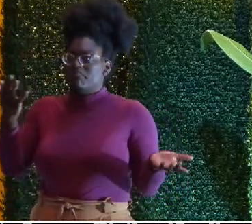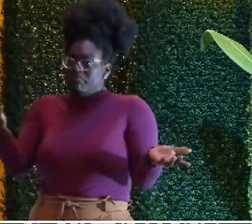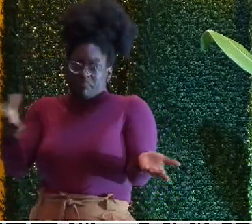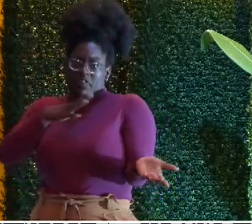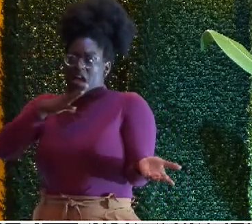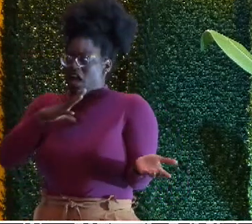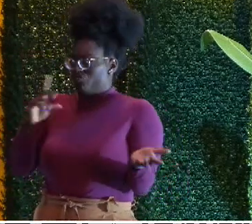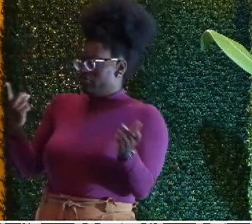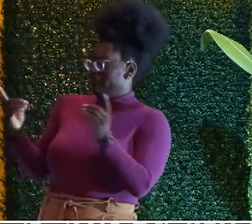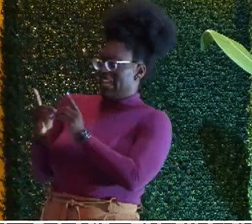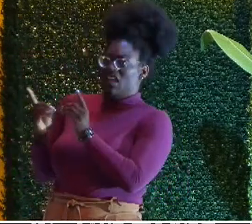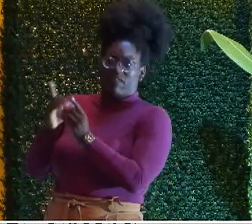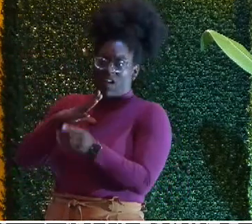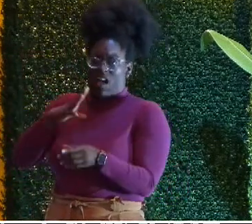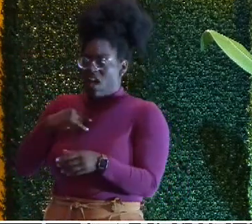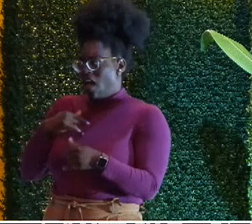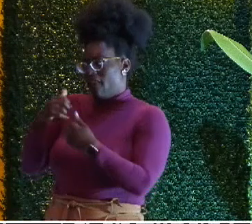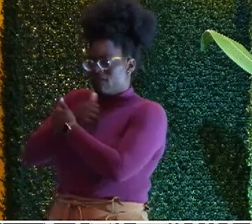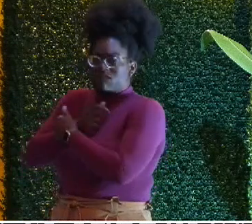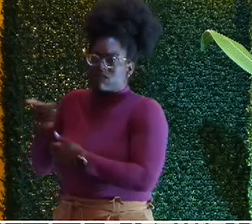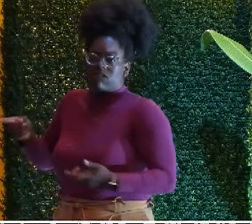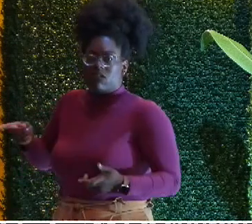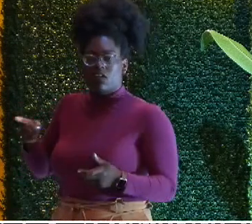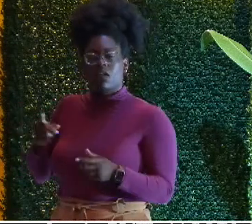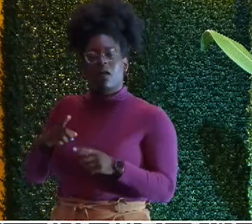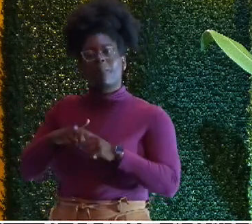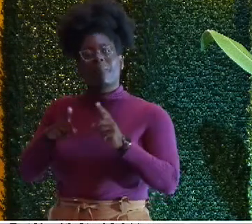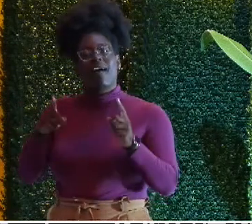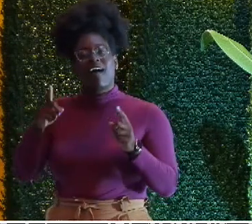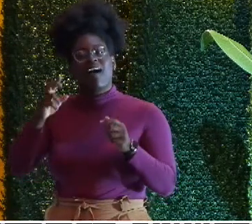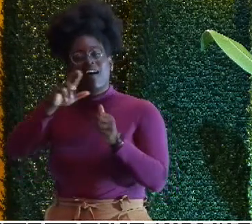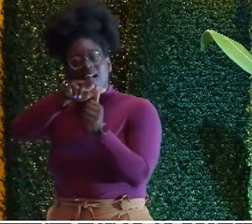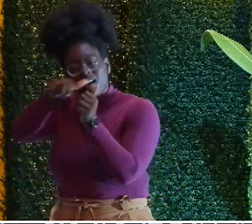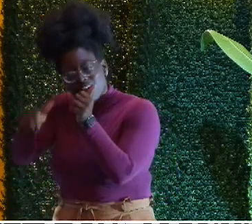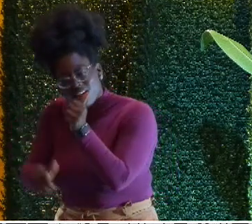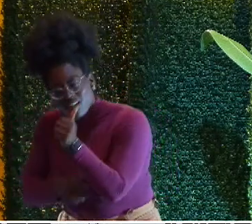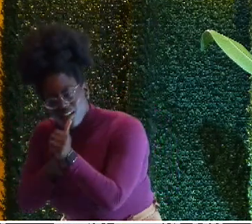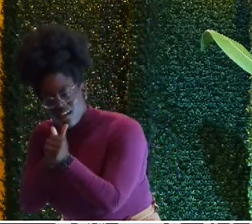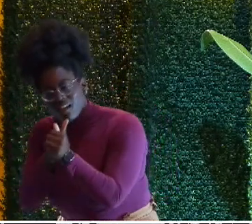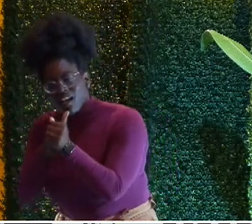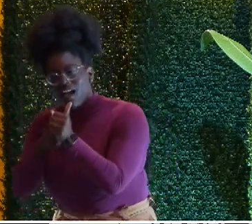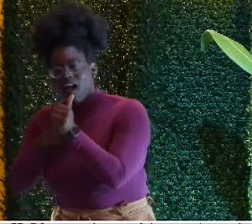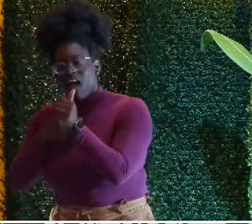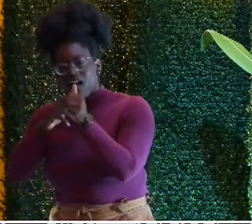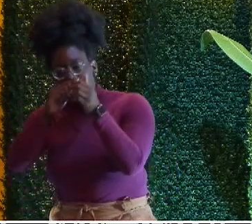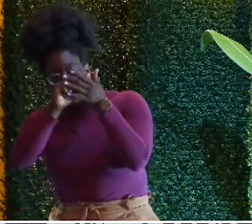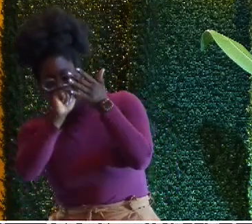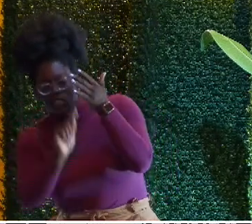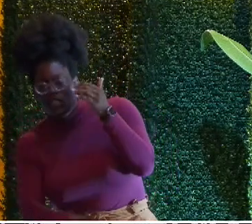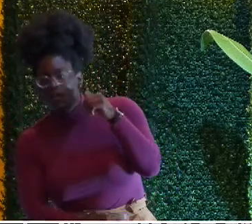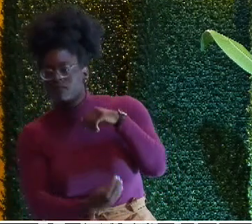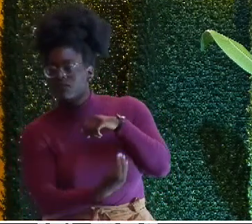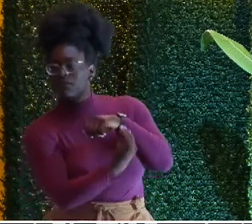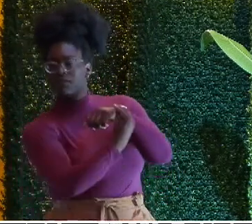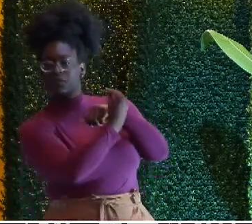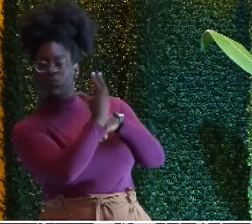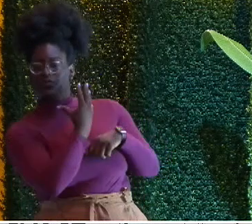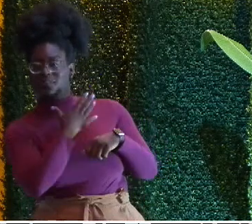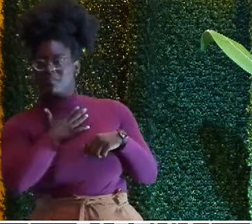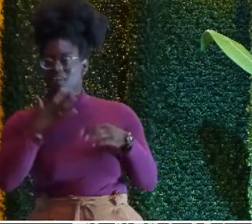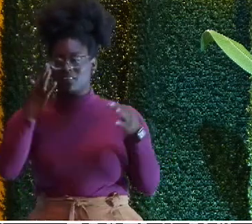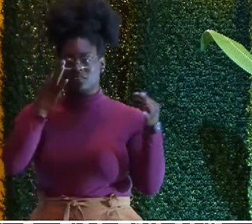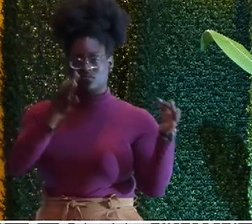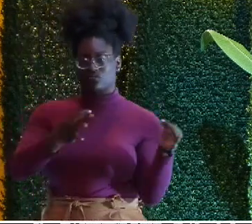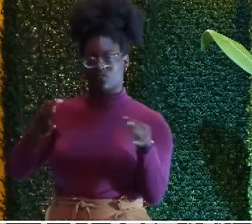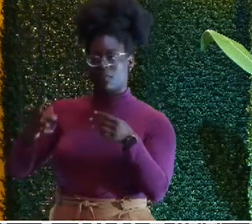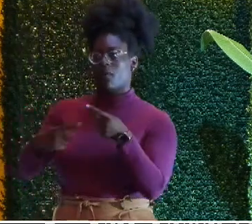There were so many things that were influencing my decisions, but I made a radical decision. I said, no matter